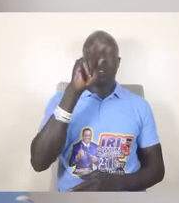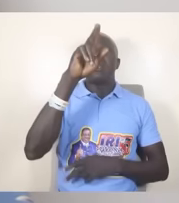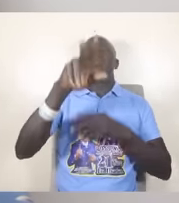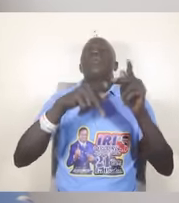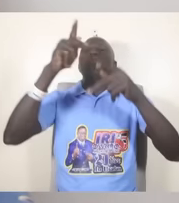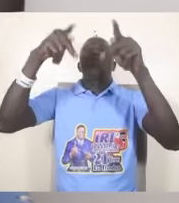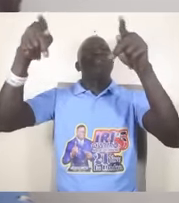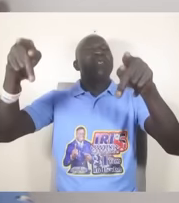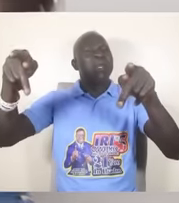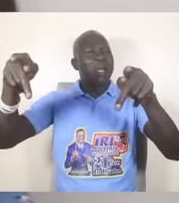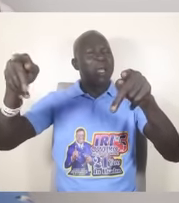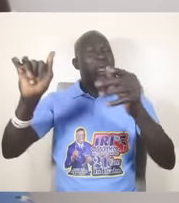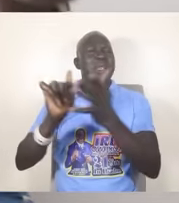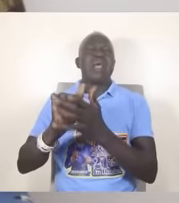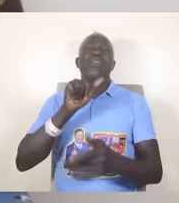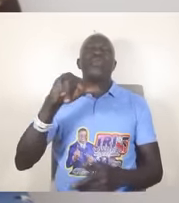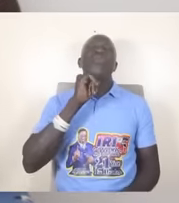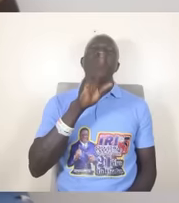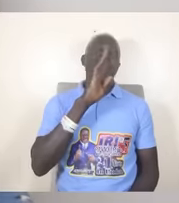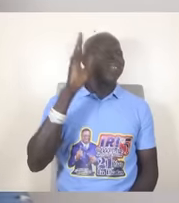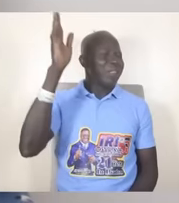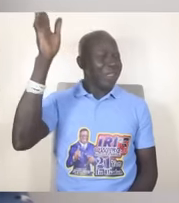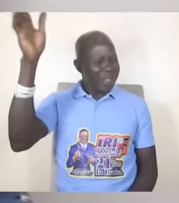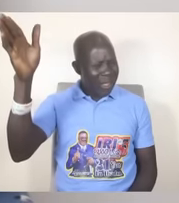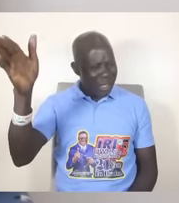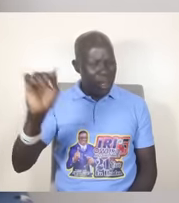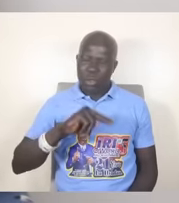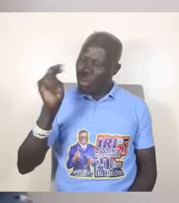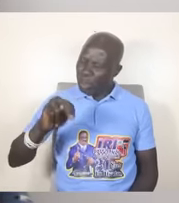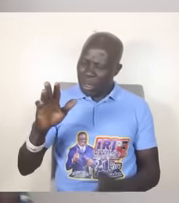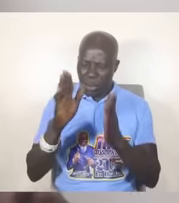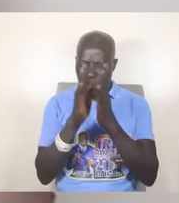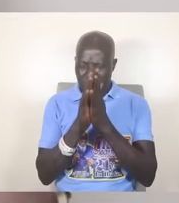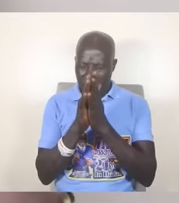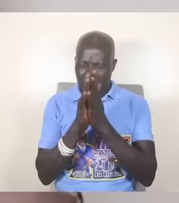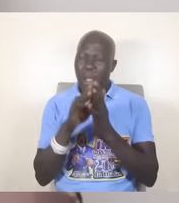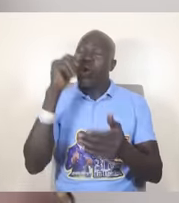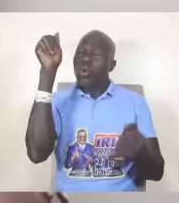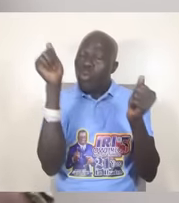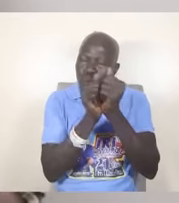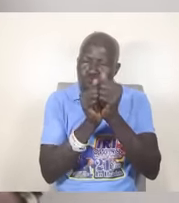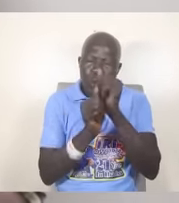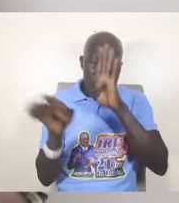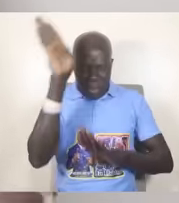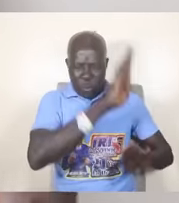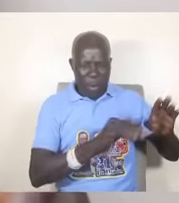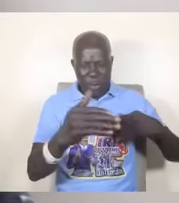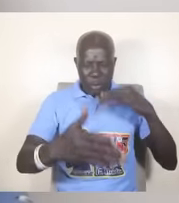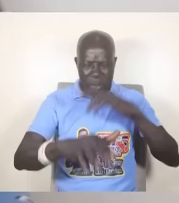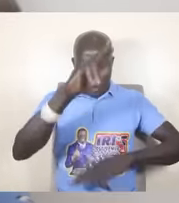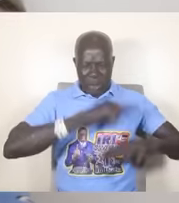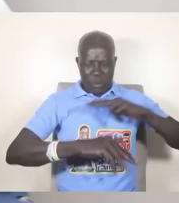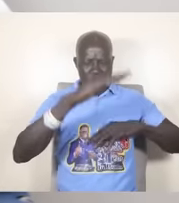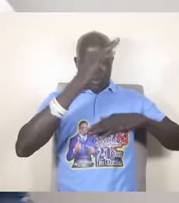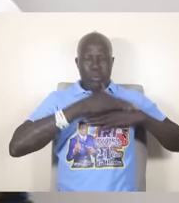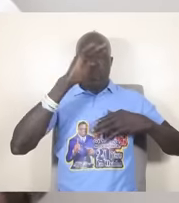at their position. Ti wo ti de be. And you've not been there. O ni ni adura. You need prayer. Ogun wo lo da wo duro. What is the battle setting you back? Nigba